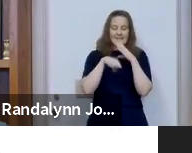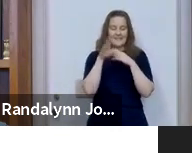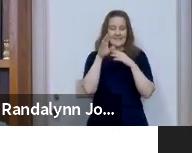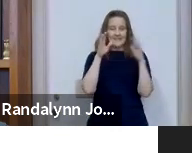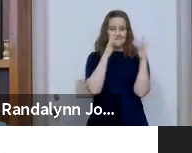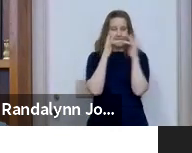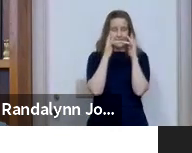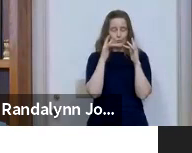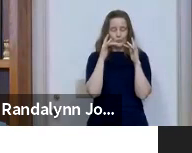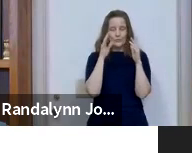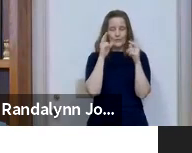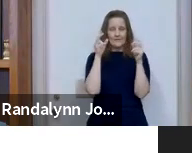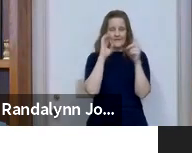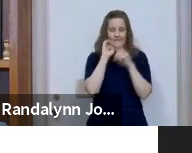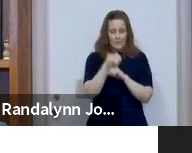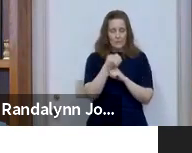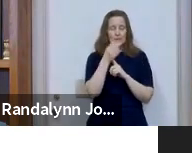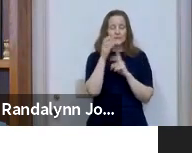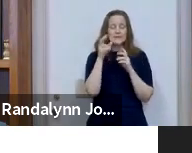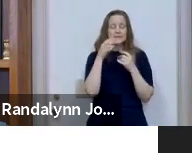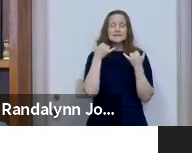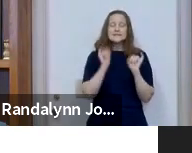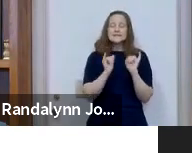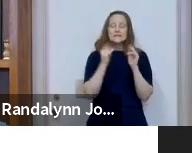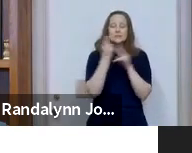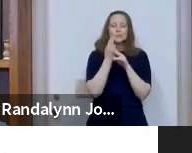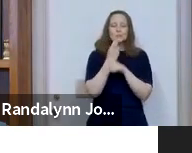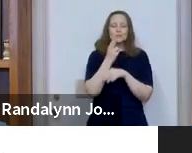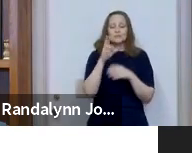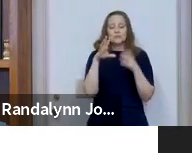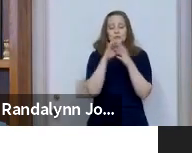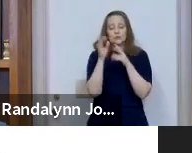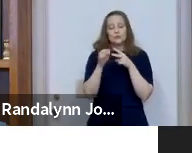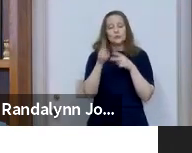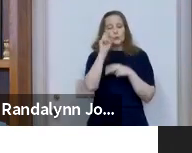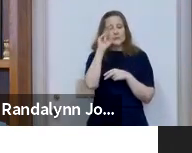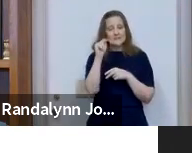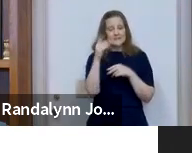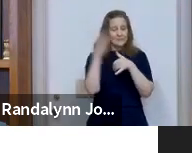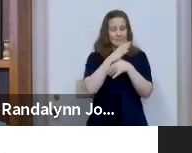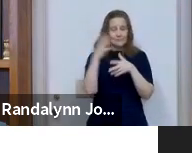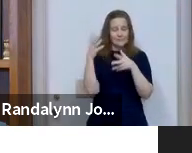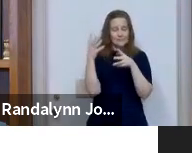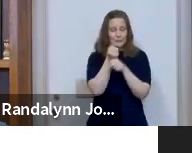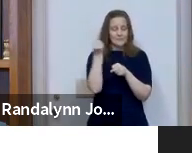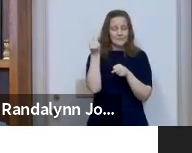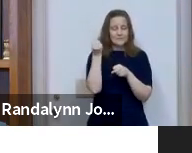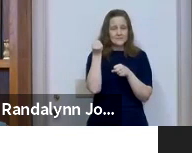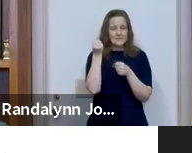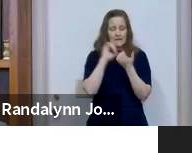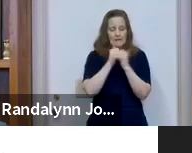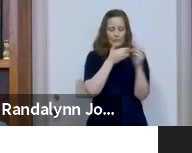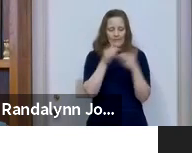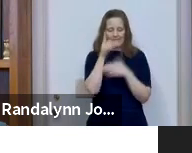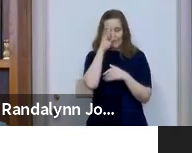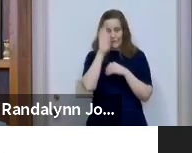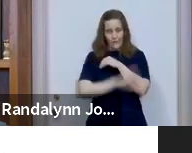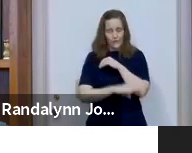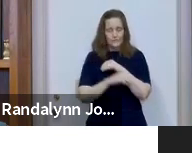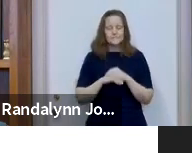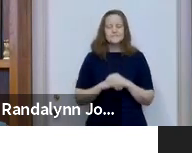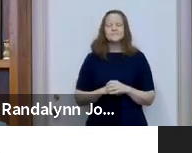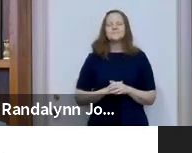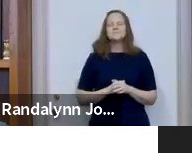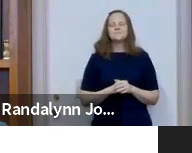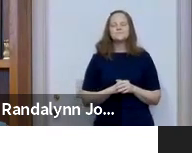students still choose UNT as a top choice because of all that we have to offer and because of the plans that we've made for fall. I also want to point